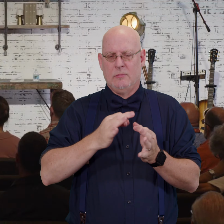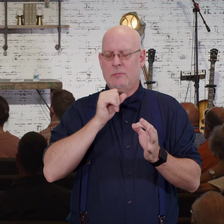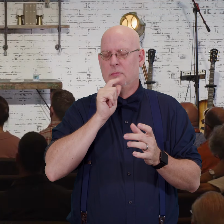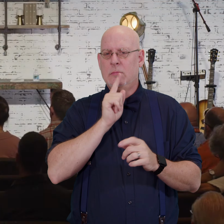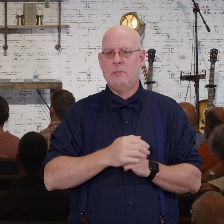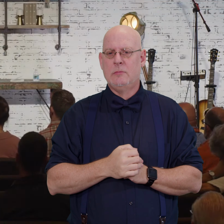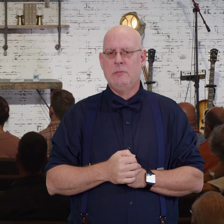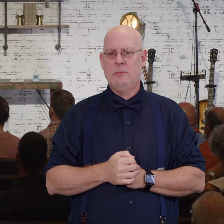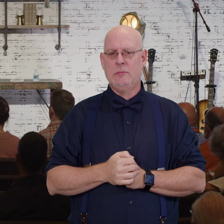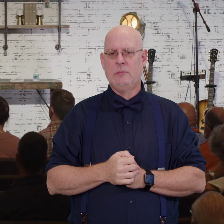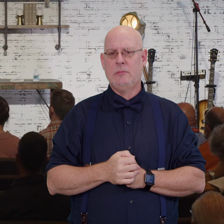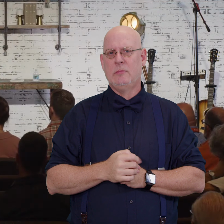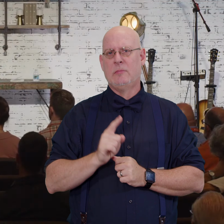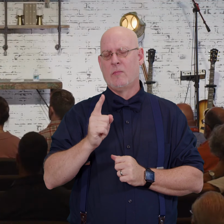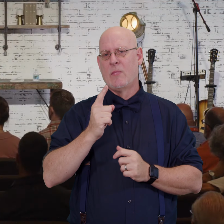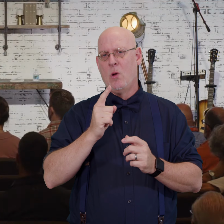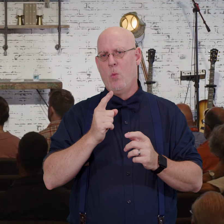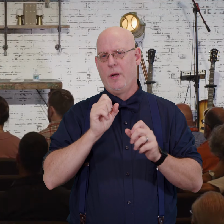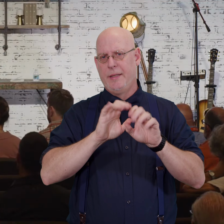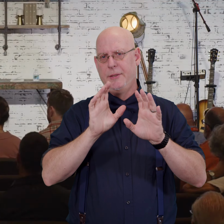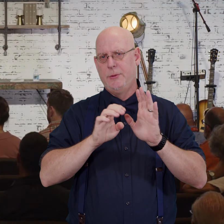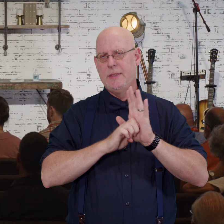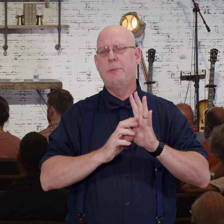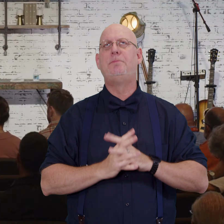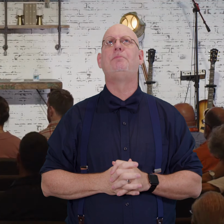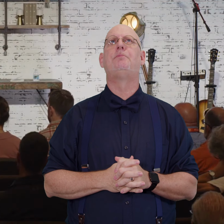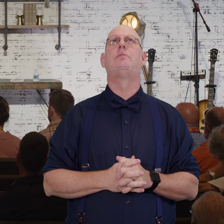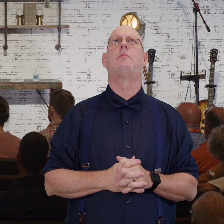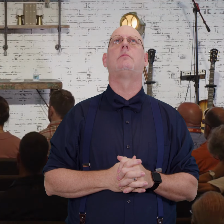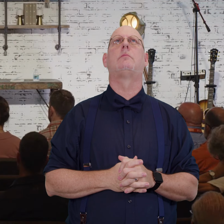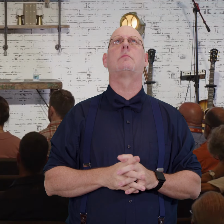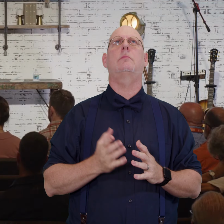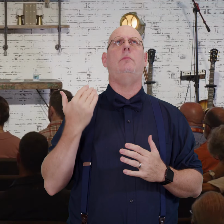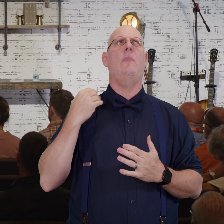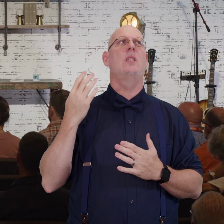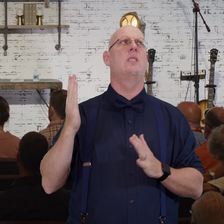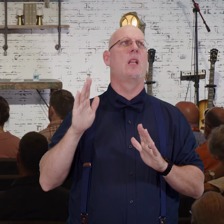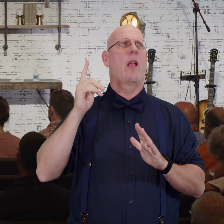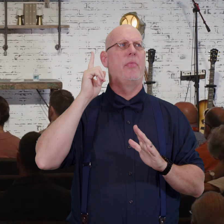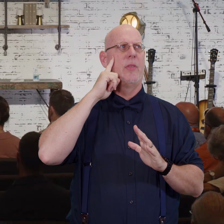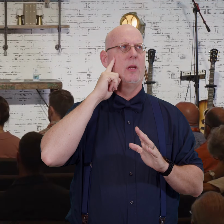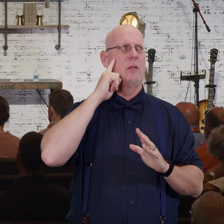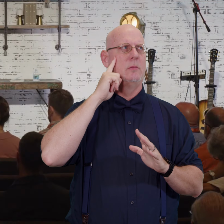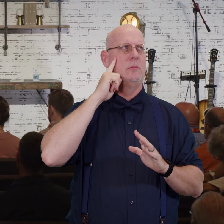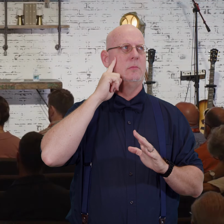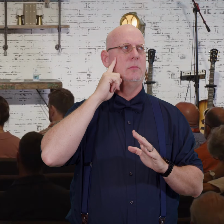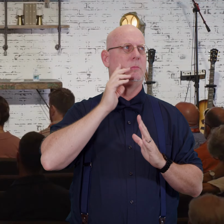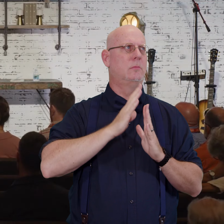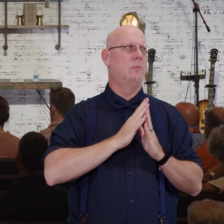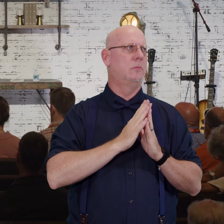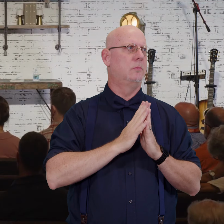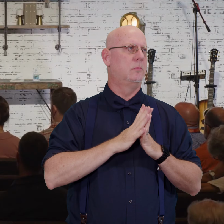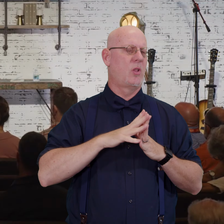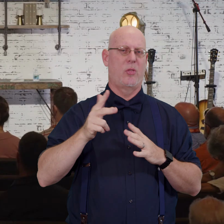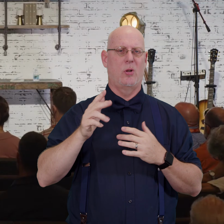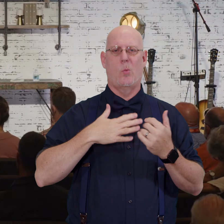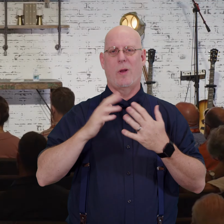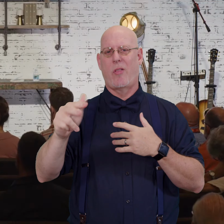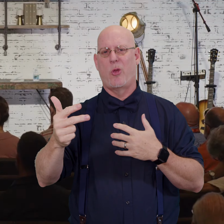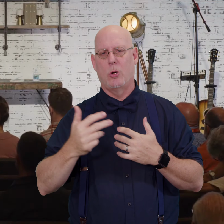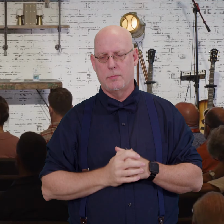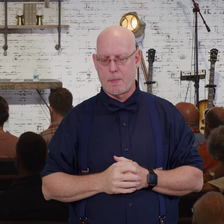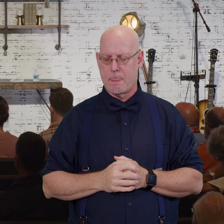true. One case in point was last Sunday. I think it was last Sunday. The 3rd, whenever the